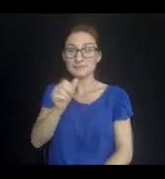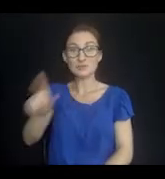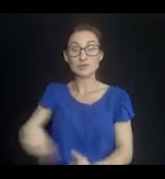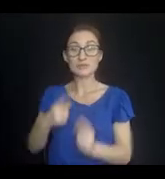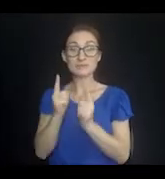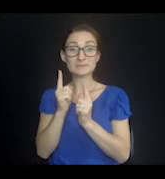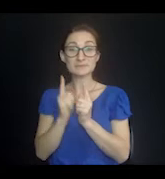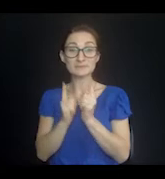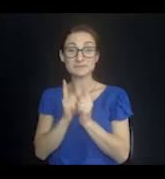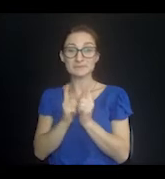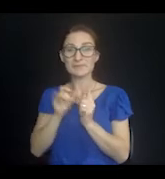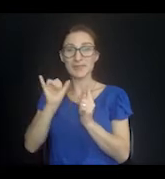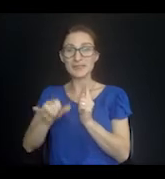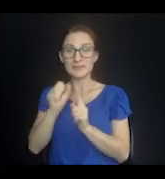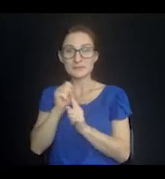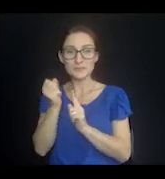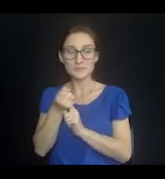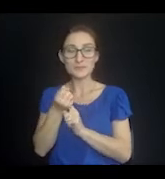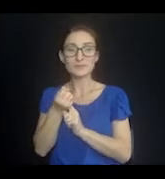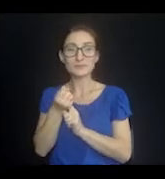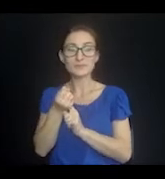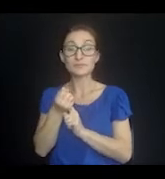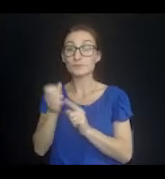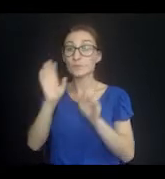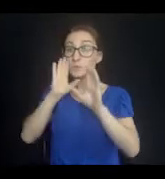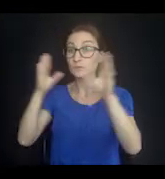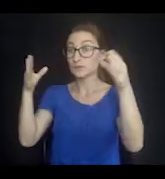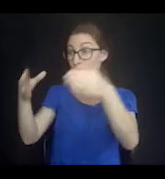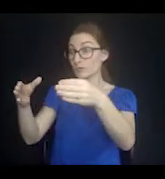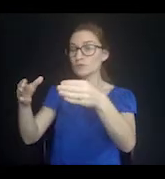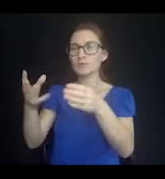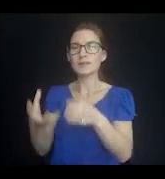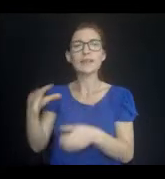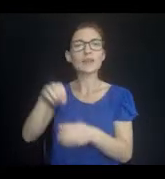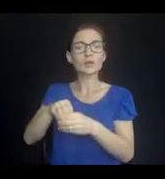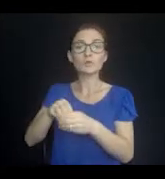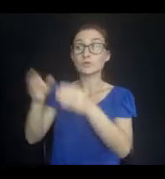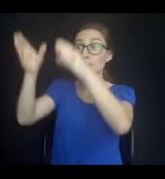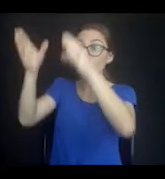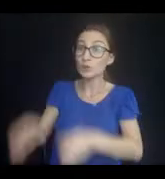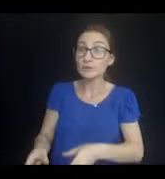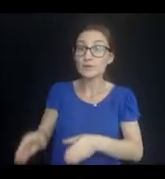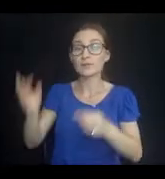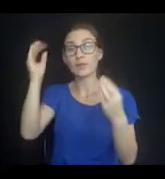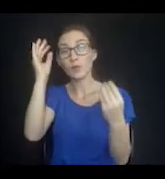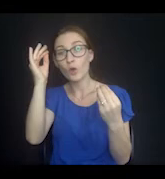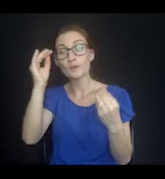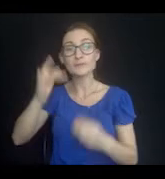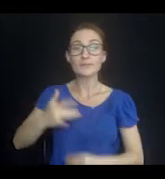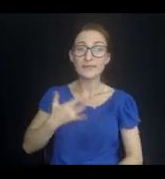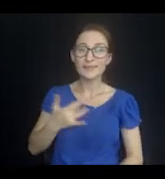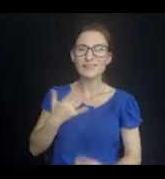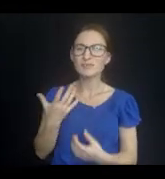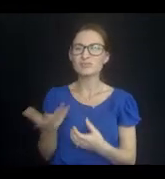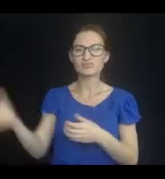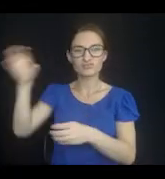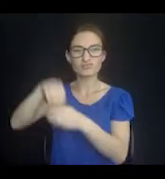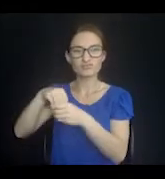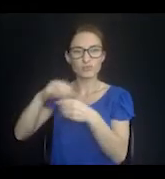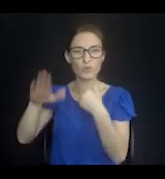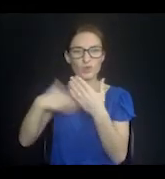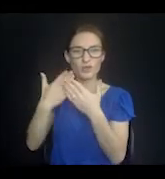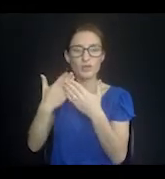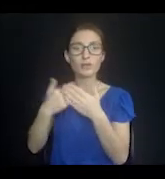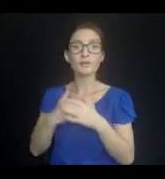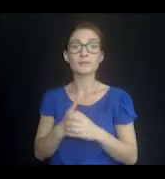You won't be aware of anything else happening around you except that you and that person. And tunnel vision includes the person as well as